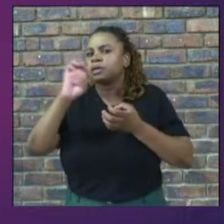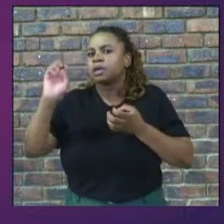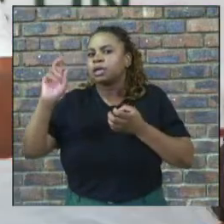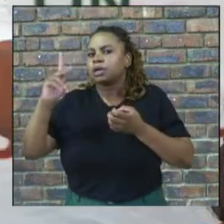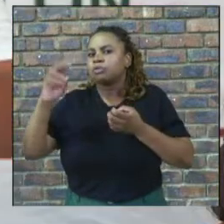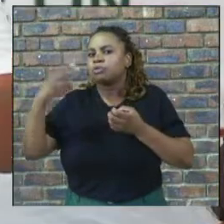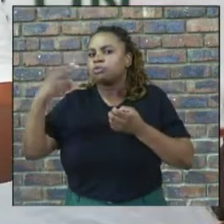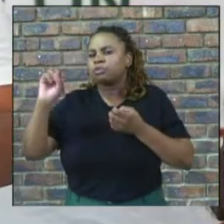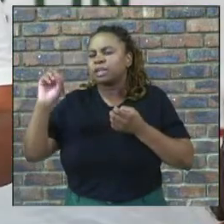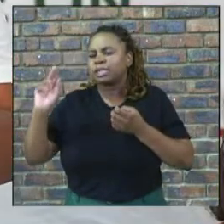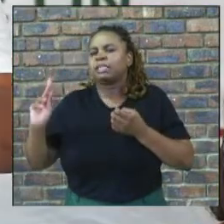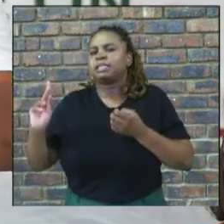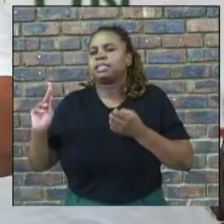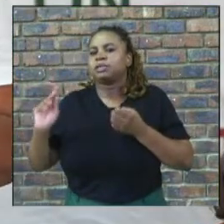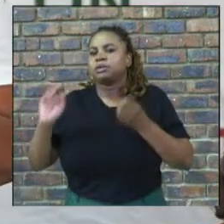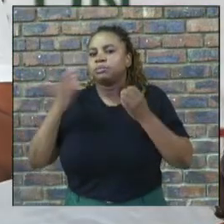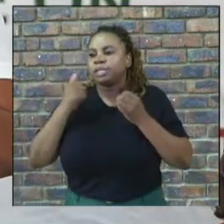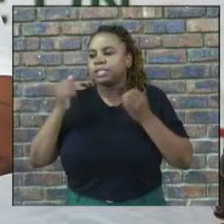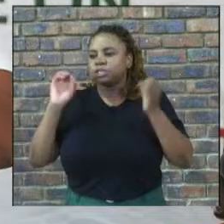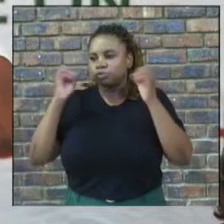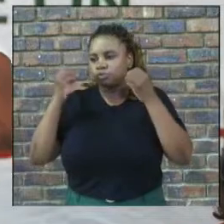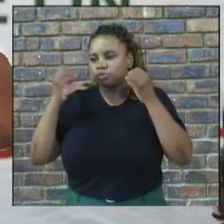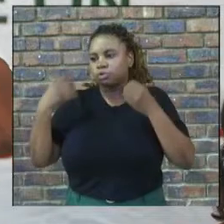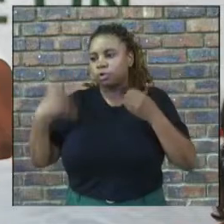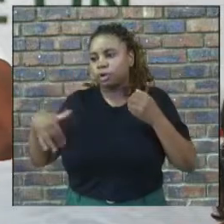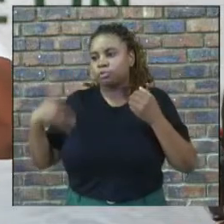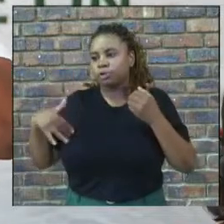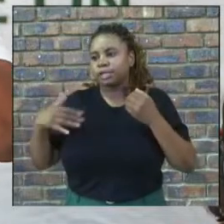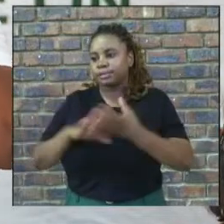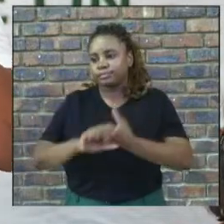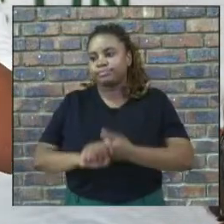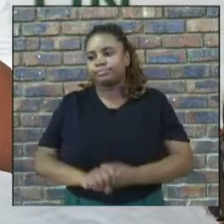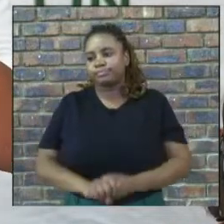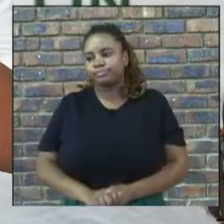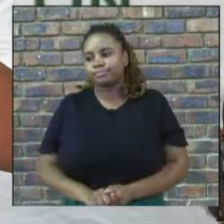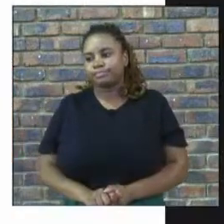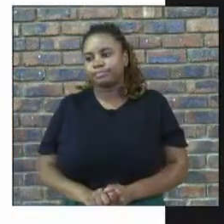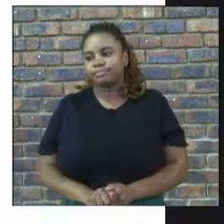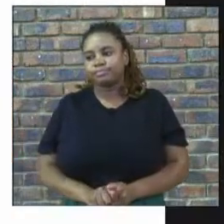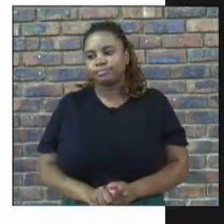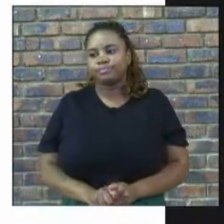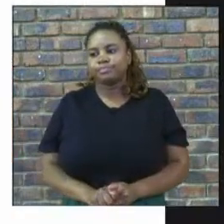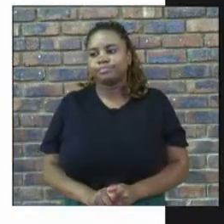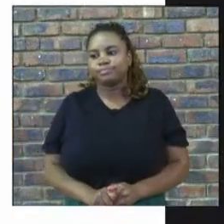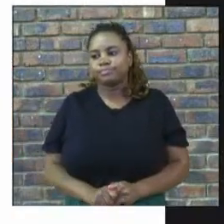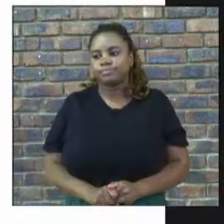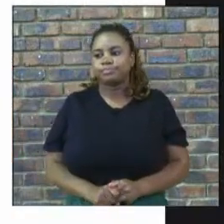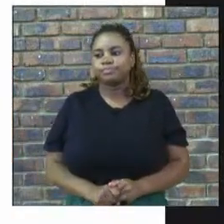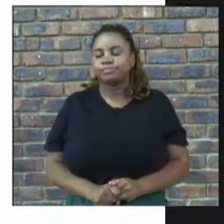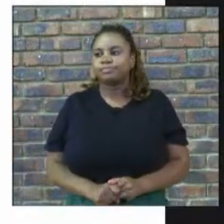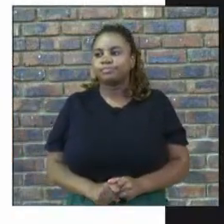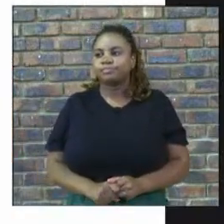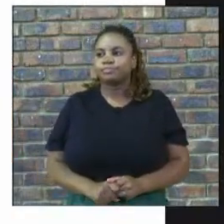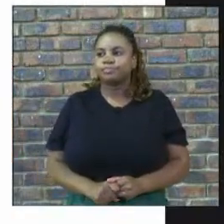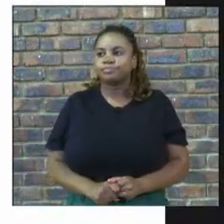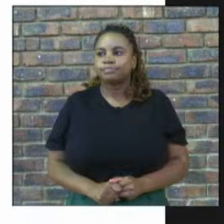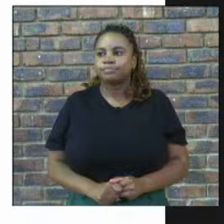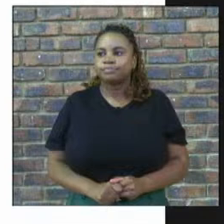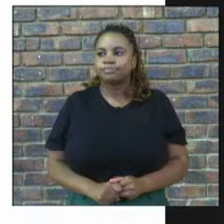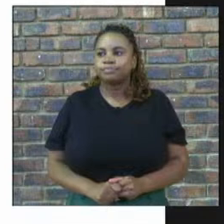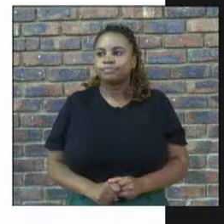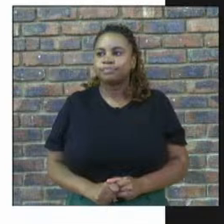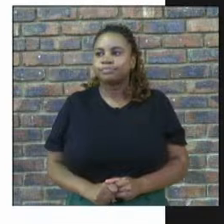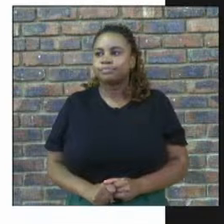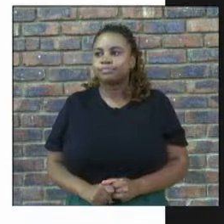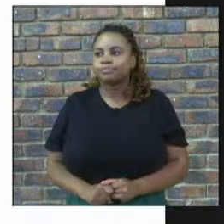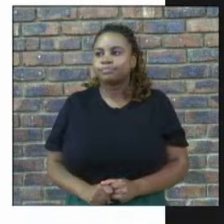So can we repeat that? Let me thank everybody that came. Thank the Hansard people at the back. Lalinkile in total meeting